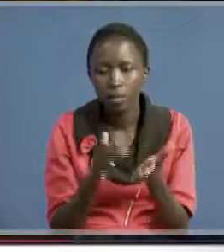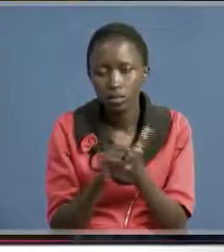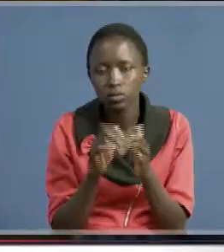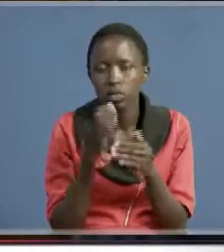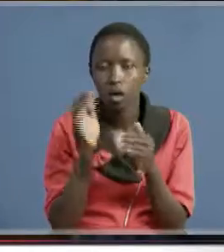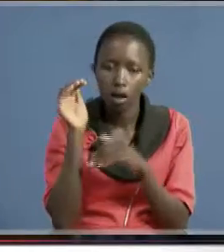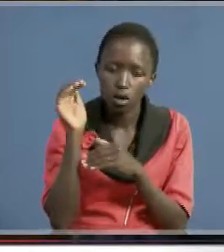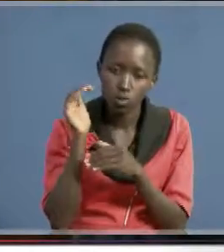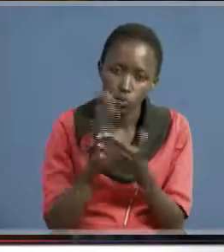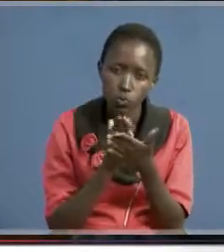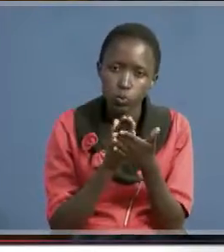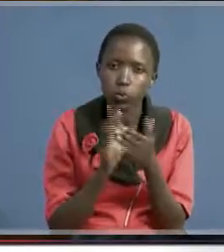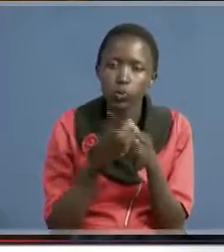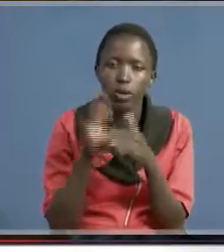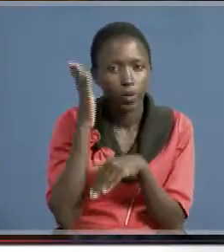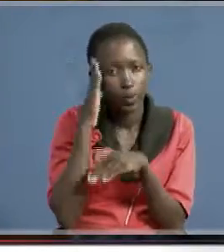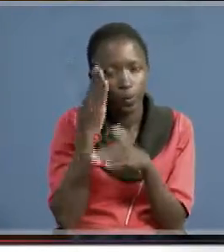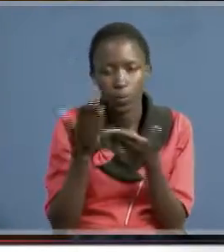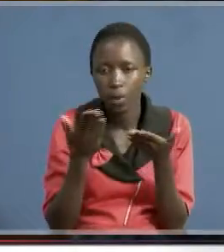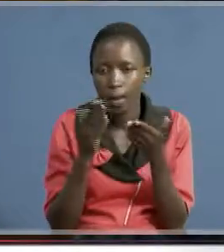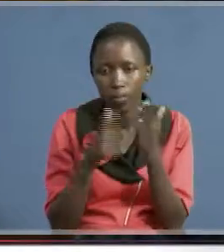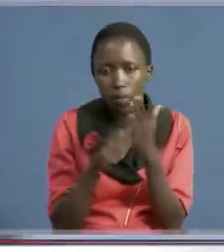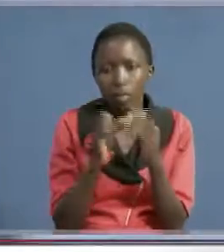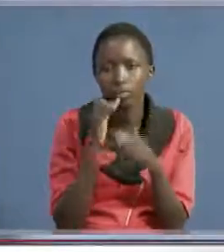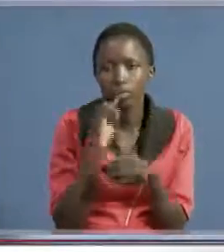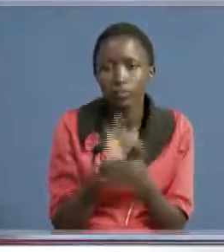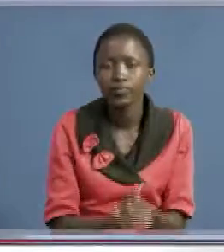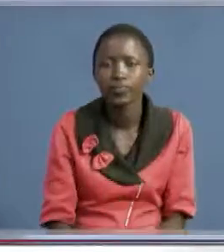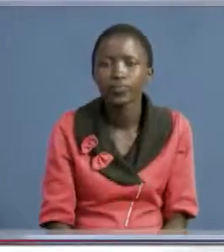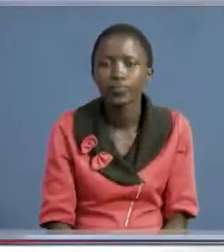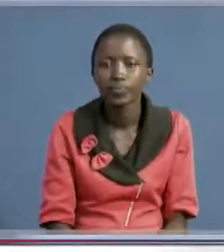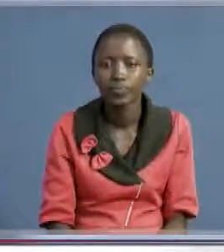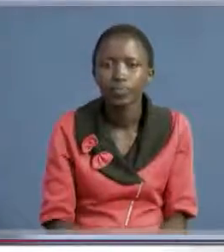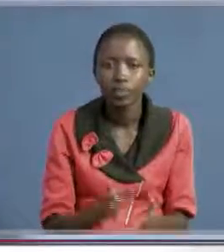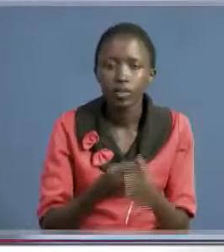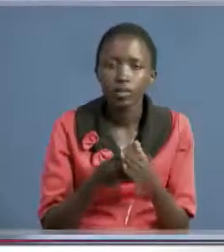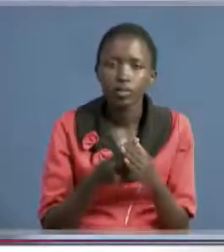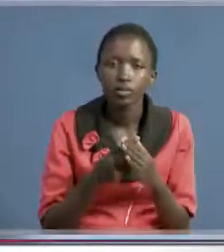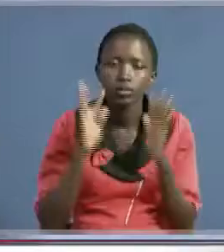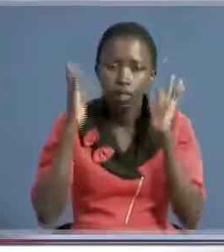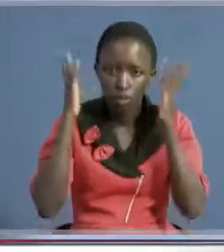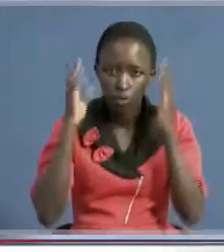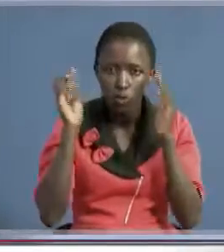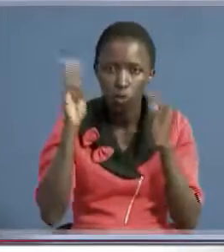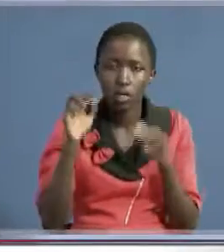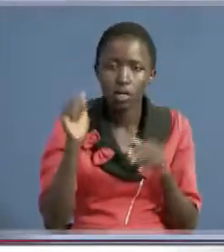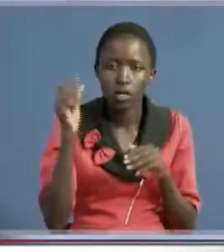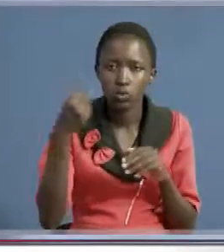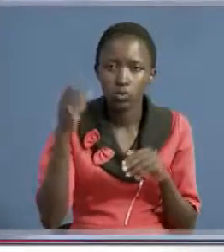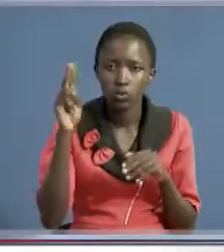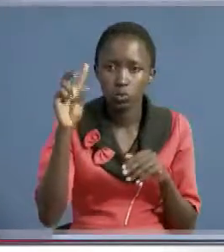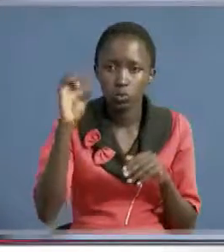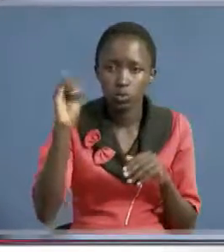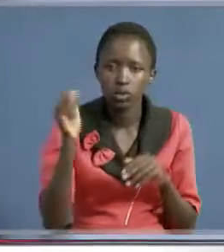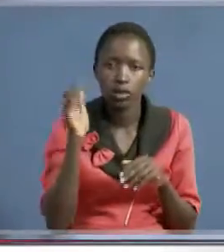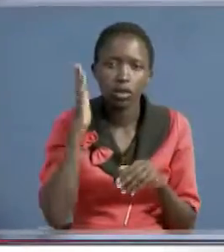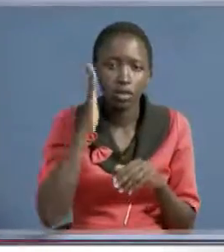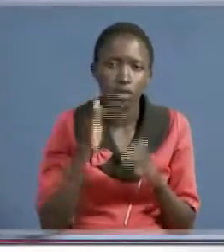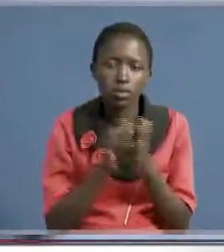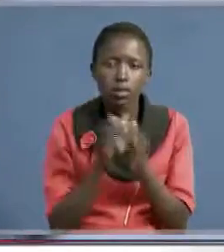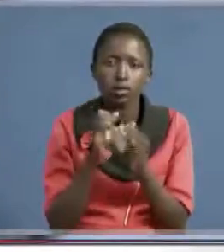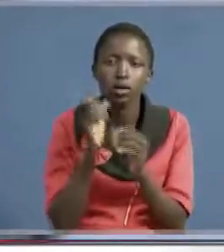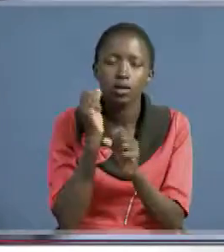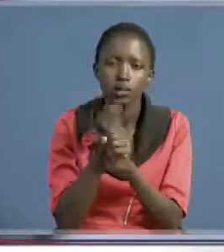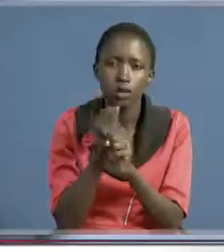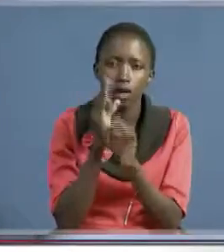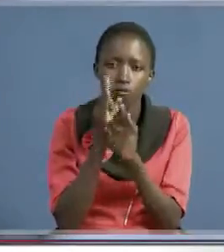we actually know where the problem is. On Mashujaa Day celebration, President Uhuru Kenyatta had directed that a task force be